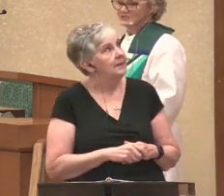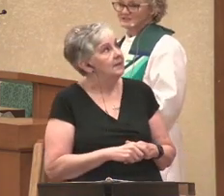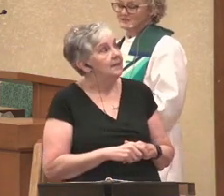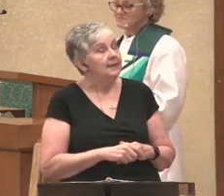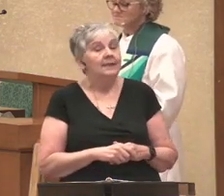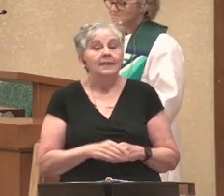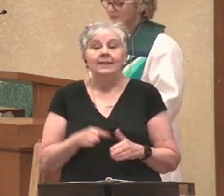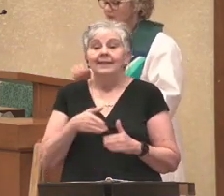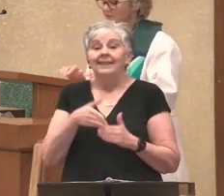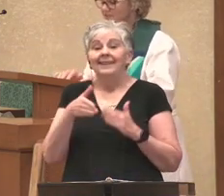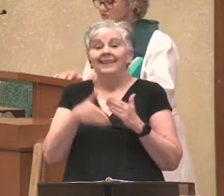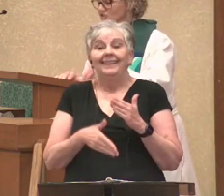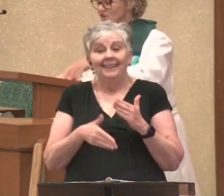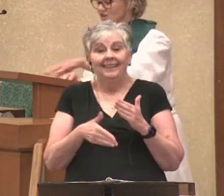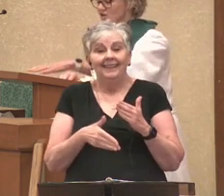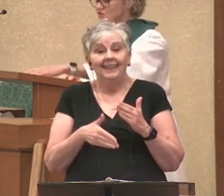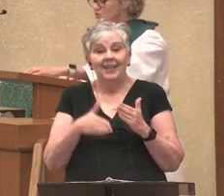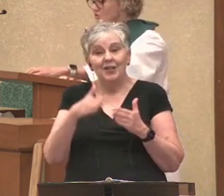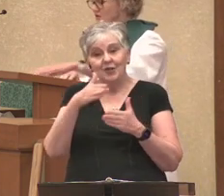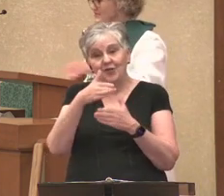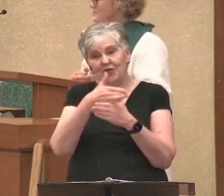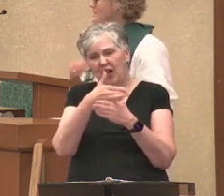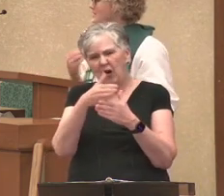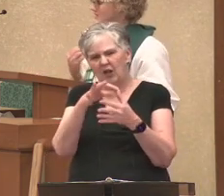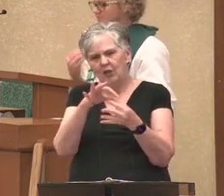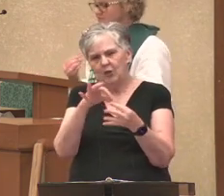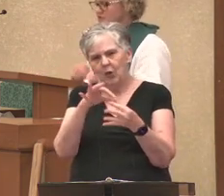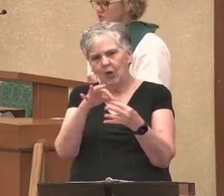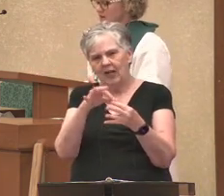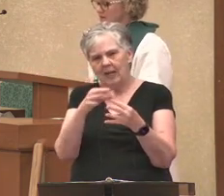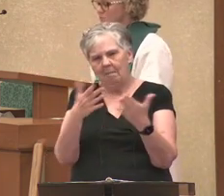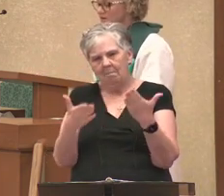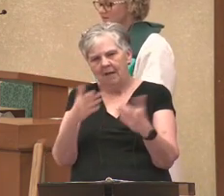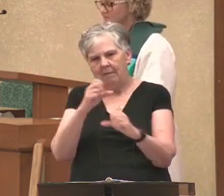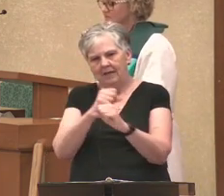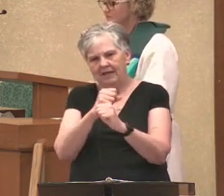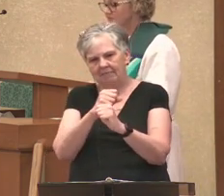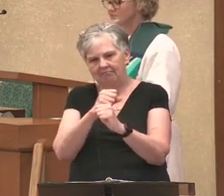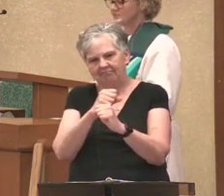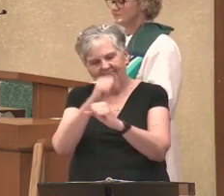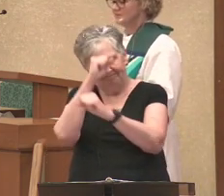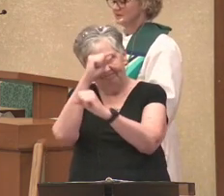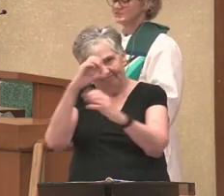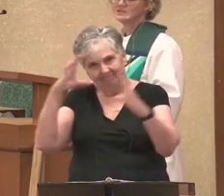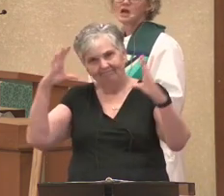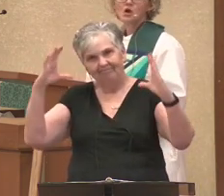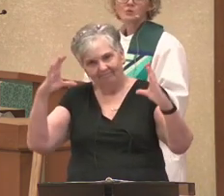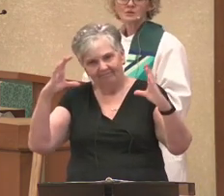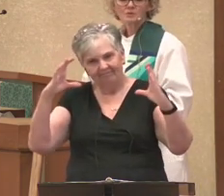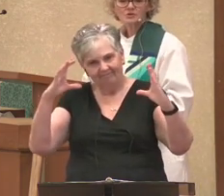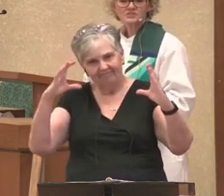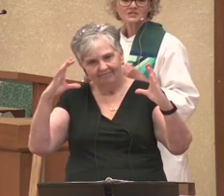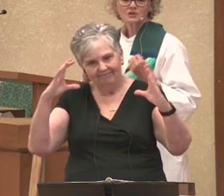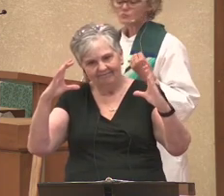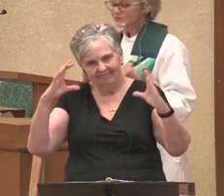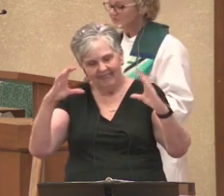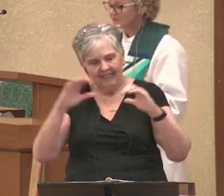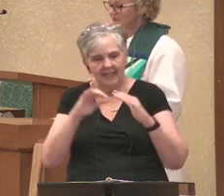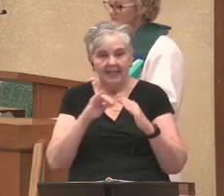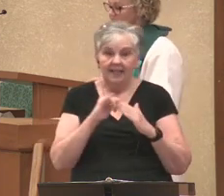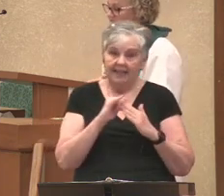In closing, I would like to share a story that might illustrate what difference it makes when a